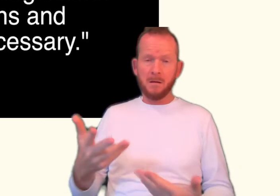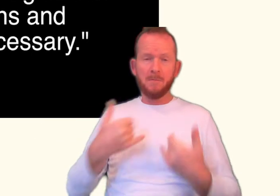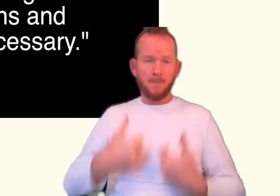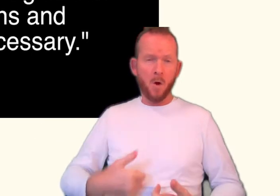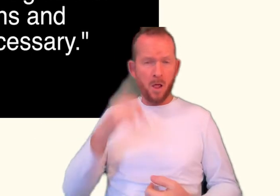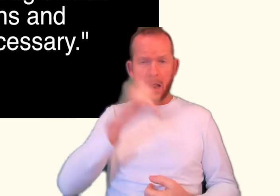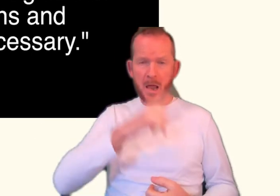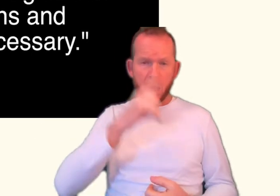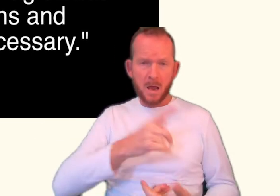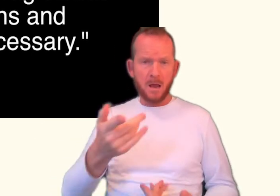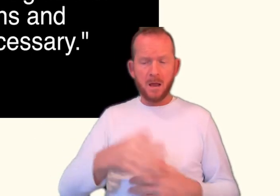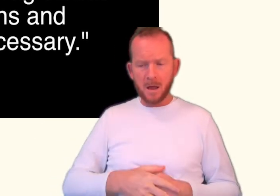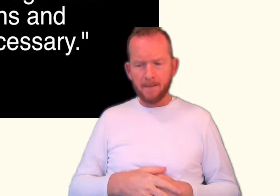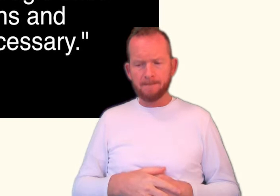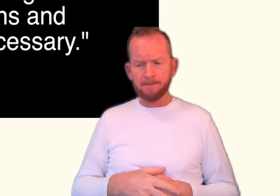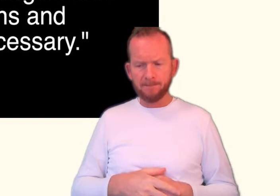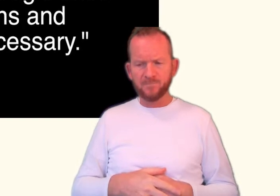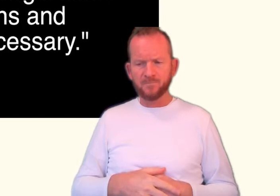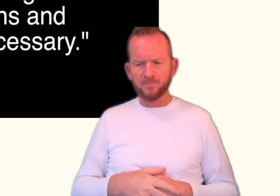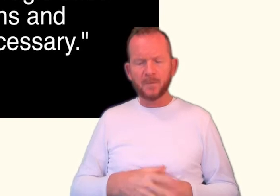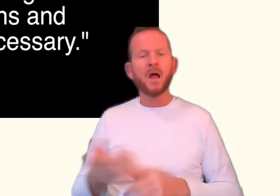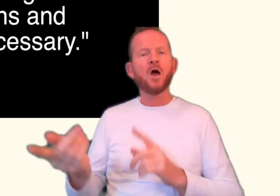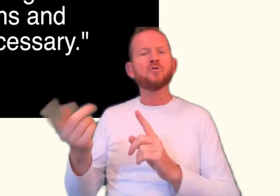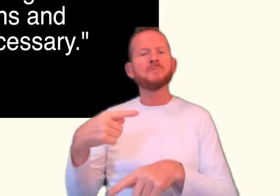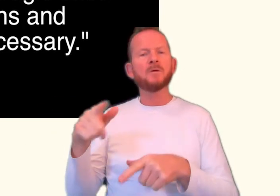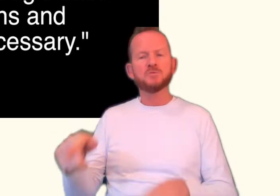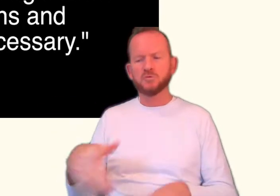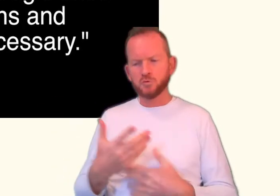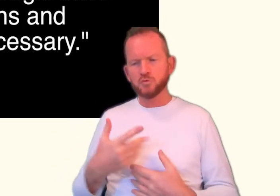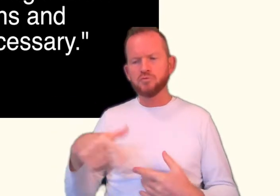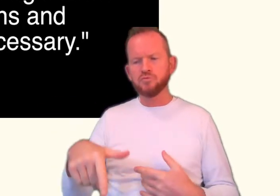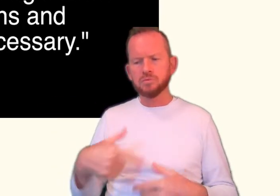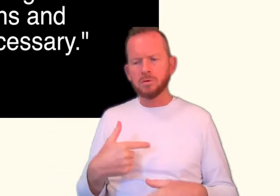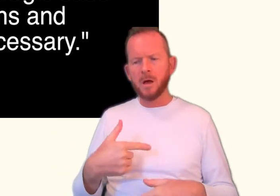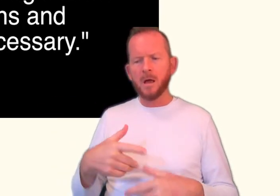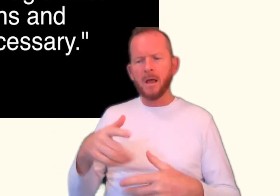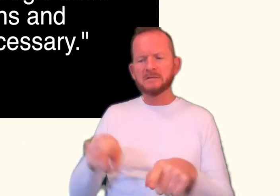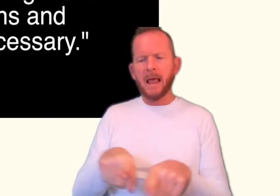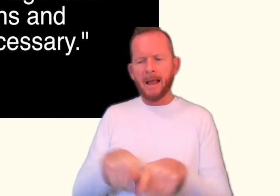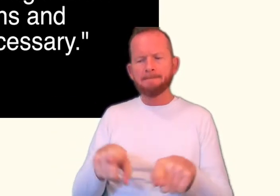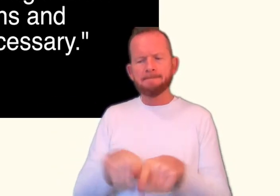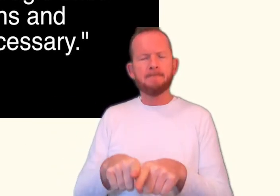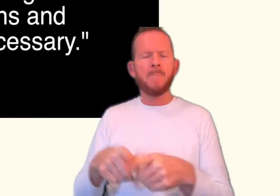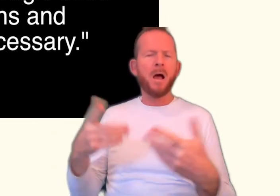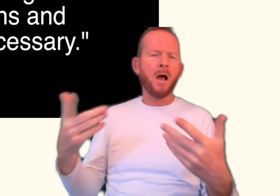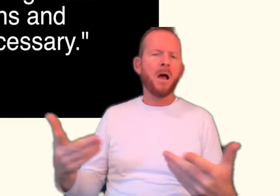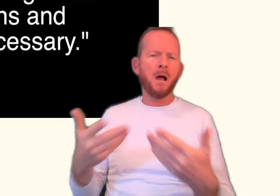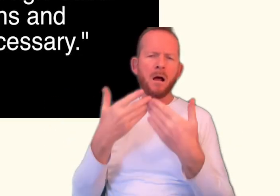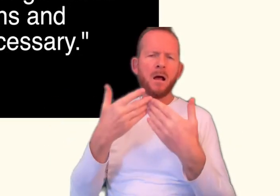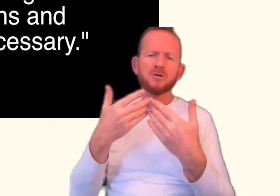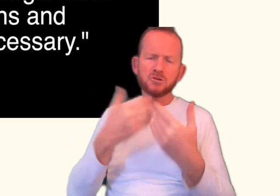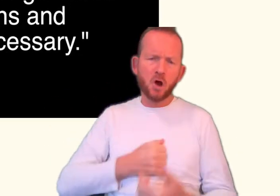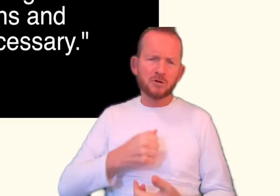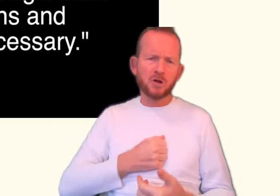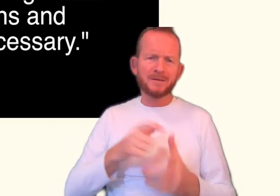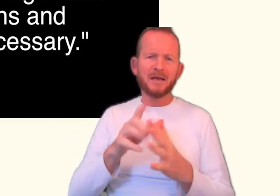In response to Kerr's death, the same old platitudes are wheeled out by the DWP. They said, we support millions of people a year, and our priority